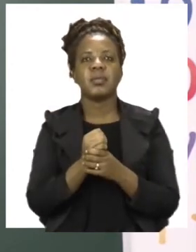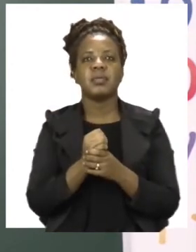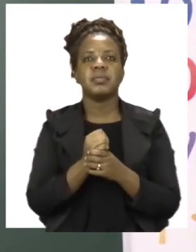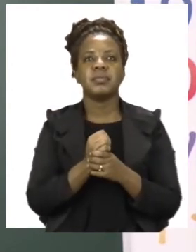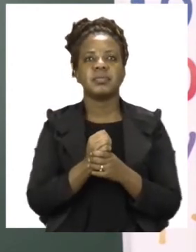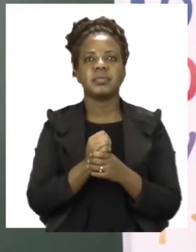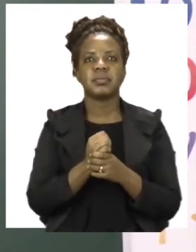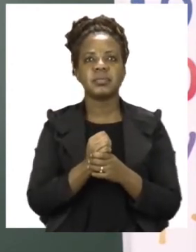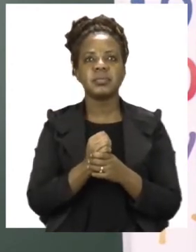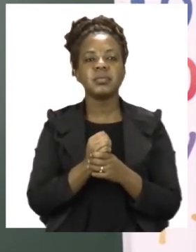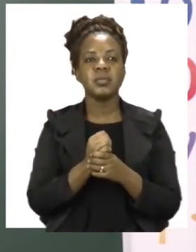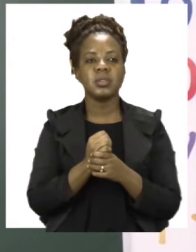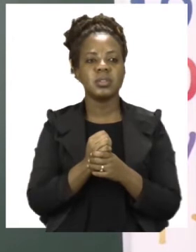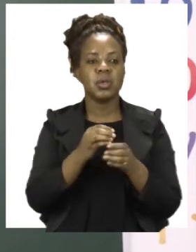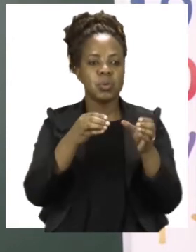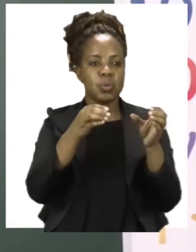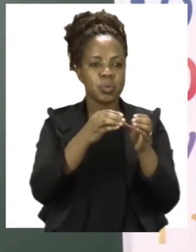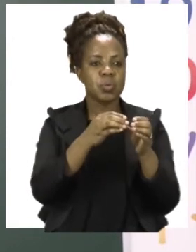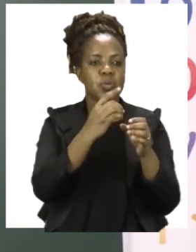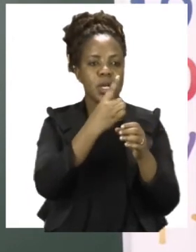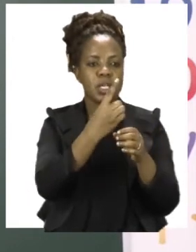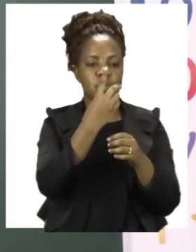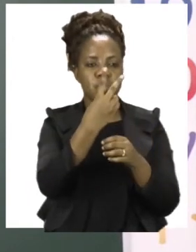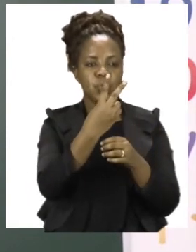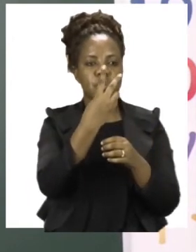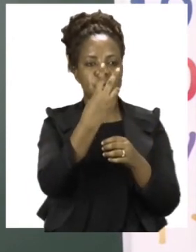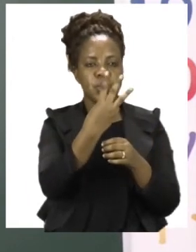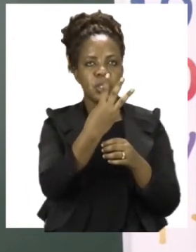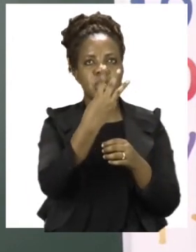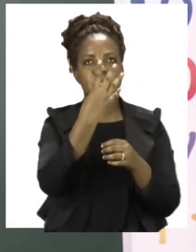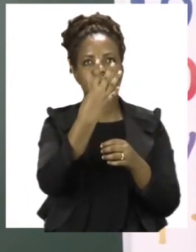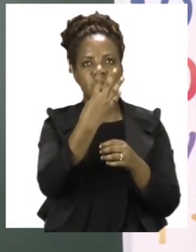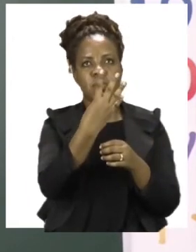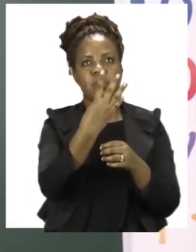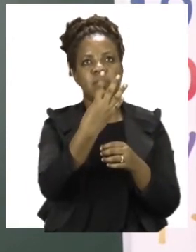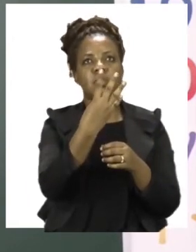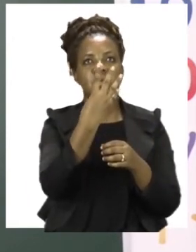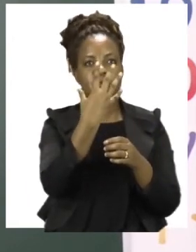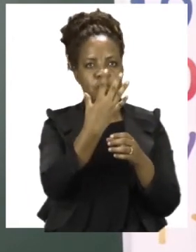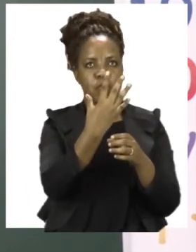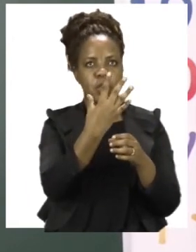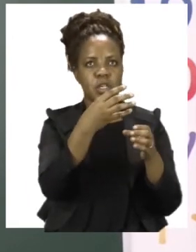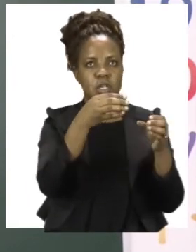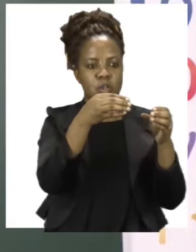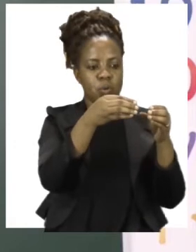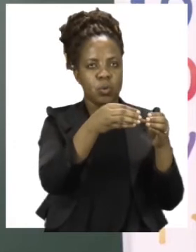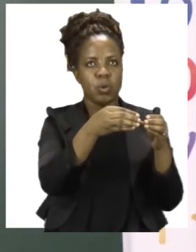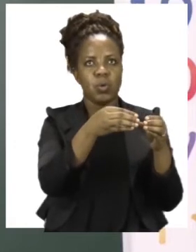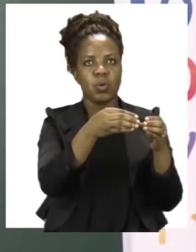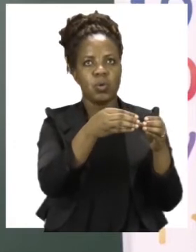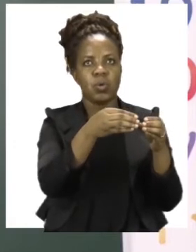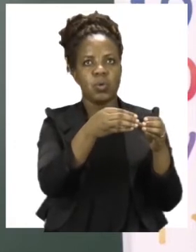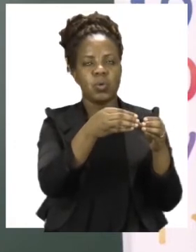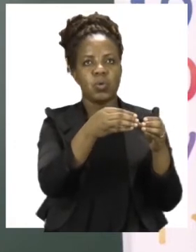have to count 5 and put them aside. 1, 2, 3, 4, 5. So